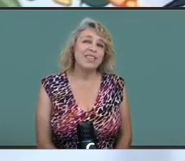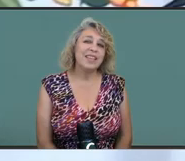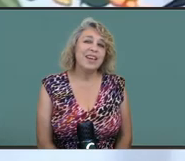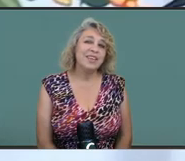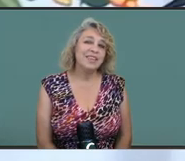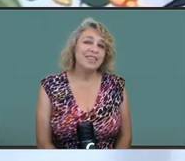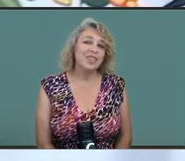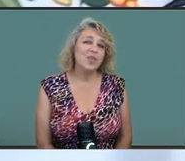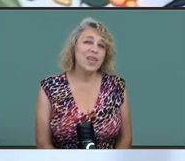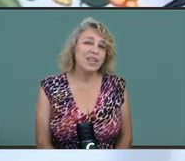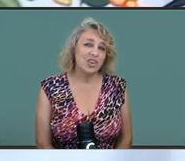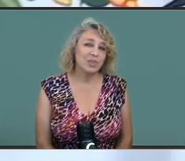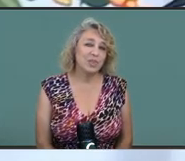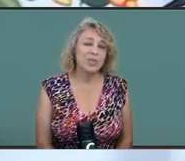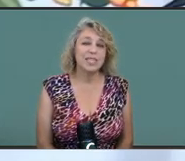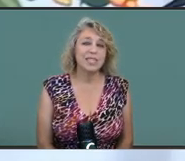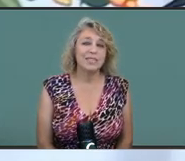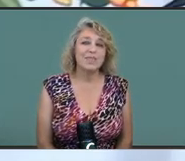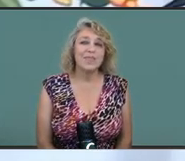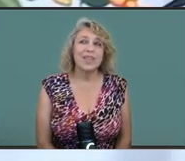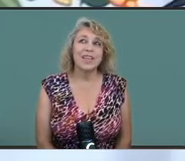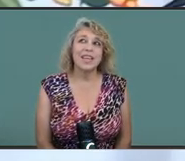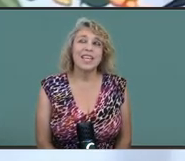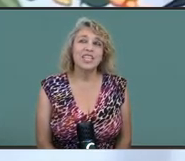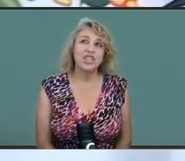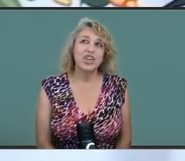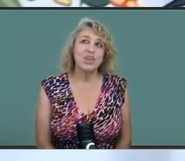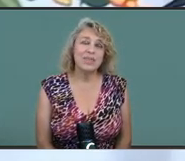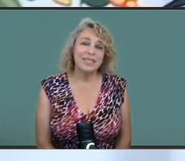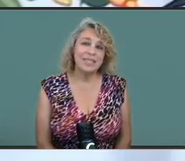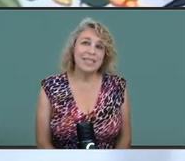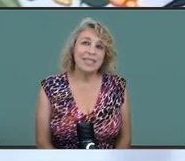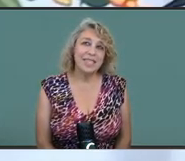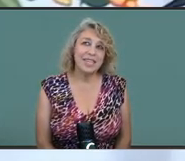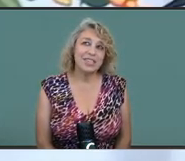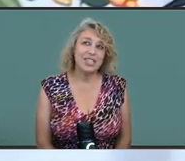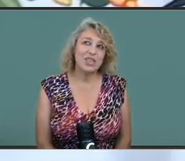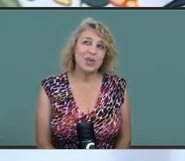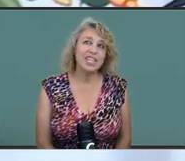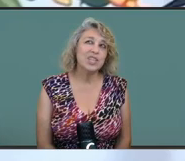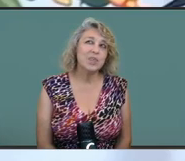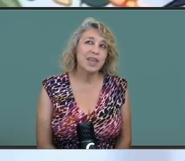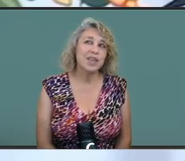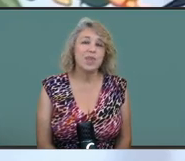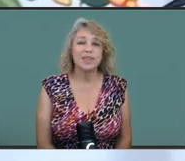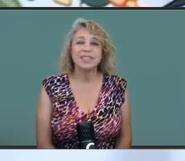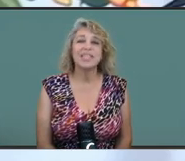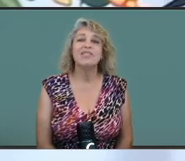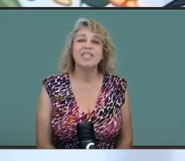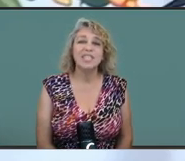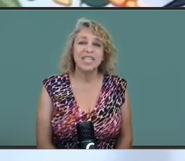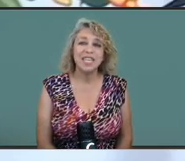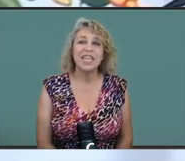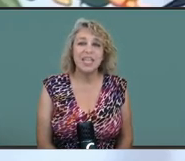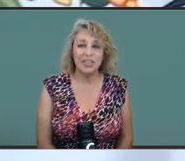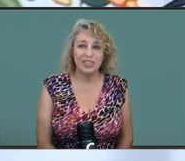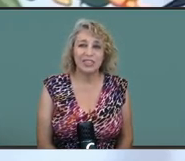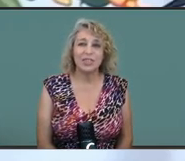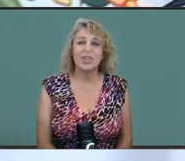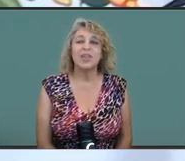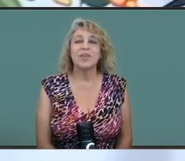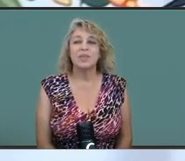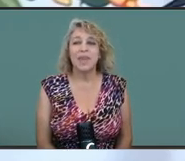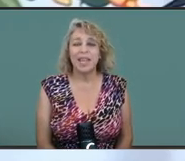it, not three terms, which is each term is 6 years, so he should be at around 17